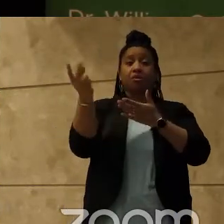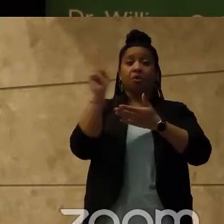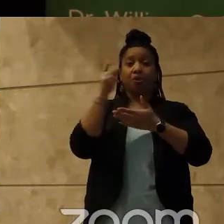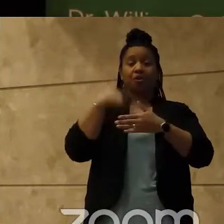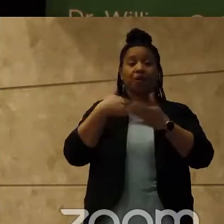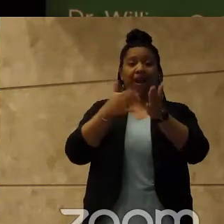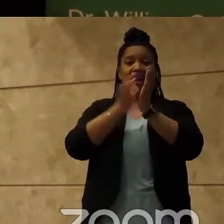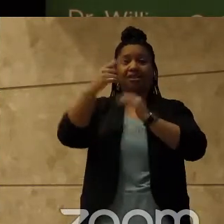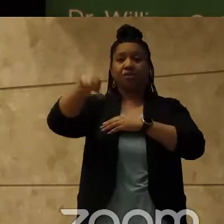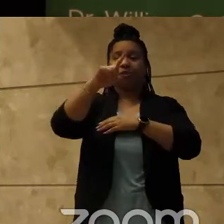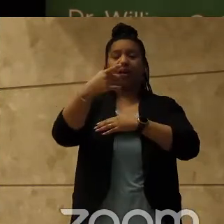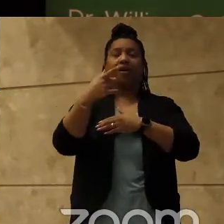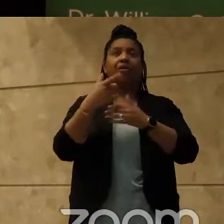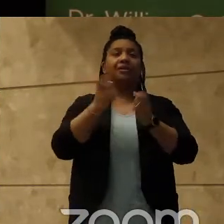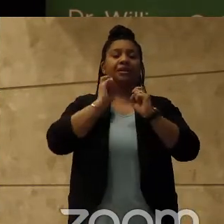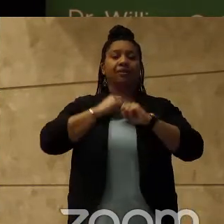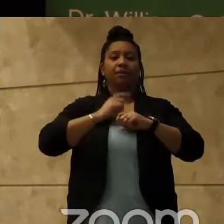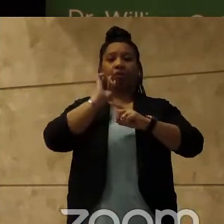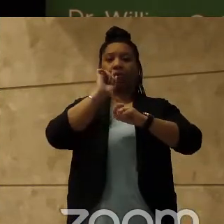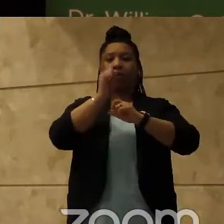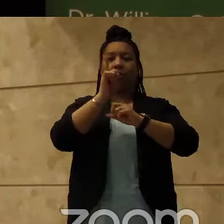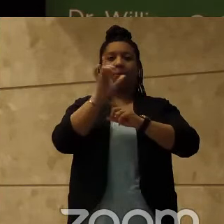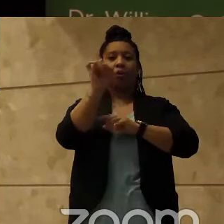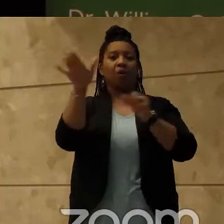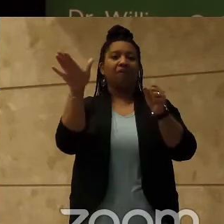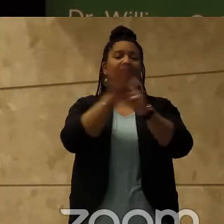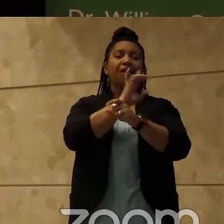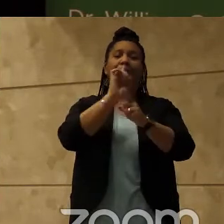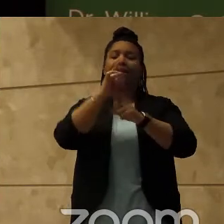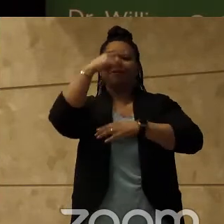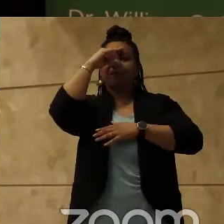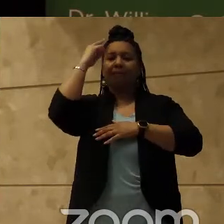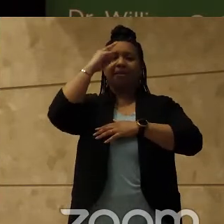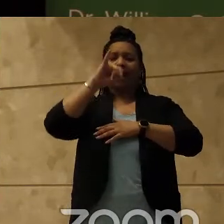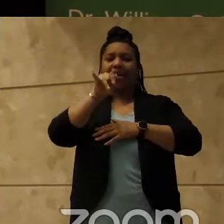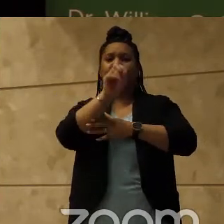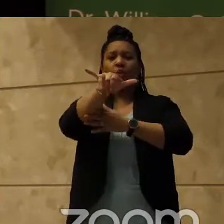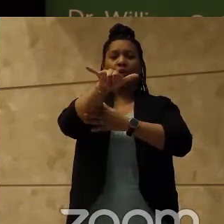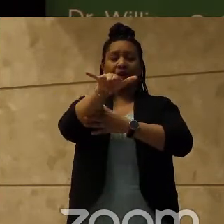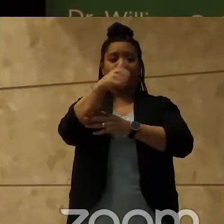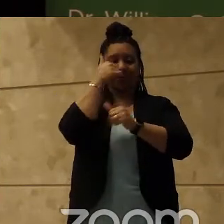asked y'all to give me one moment, one full minute of Black joy. Y'all remember that?